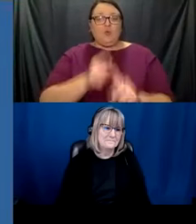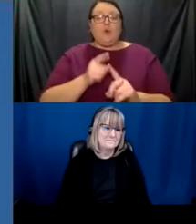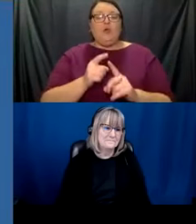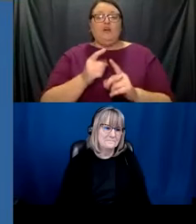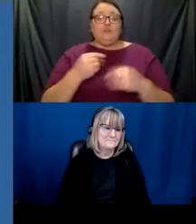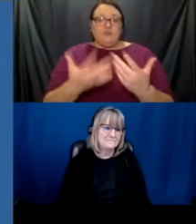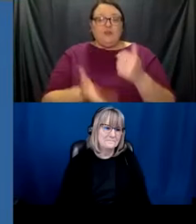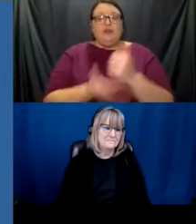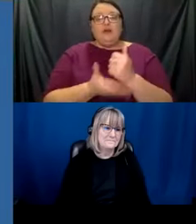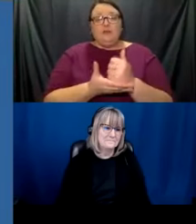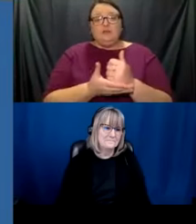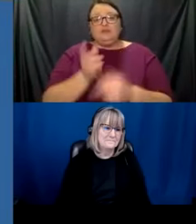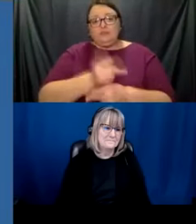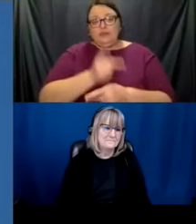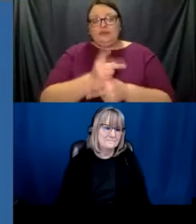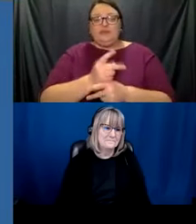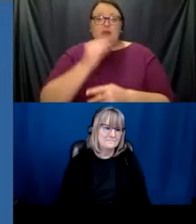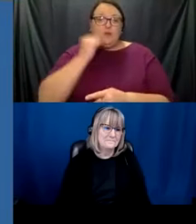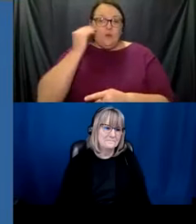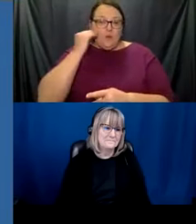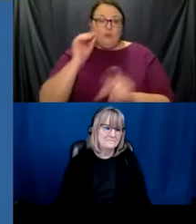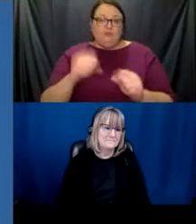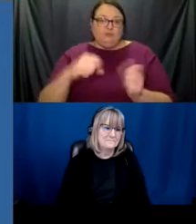maintain our affordable housing stock.